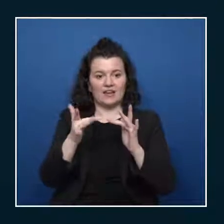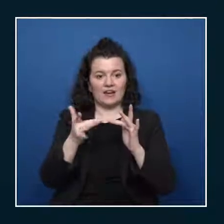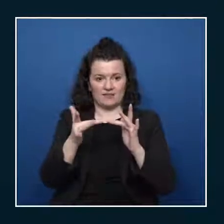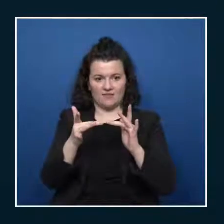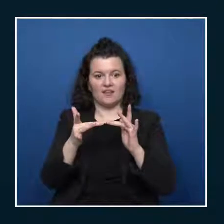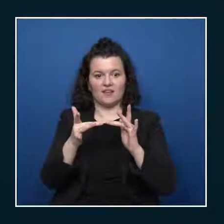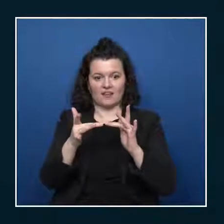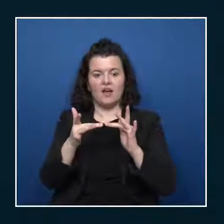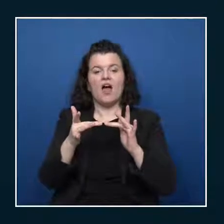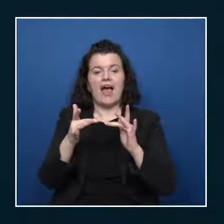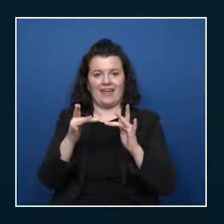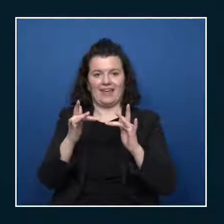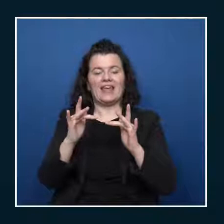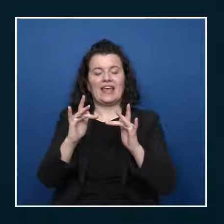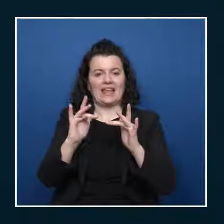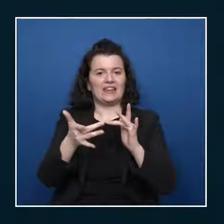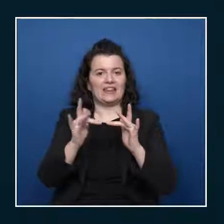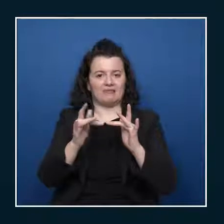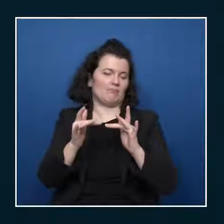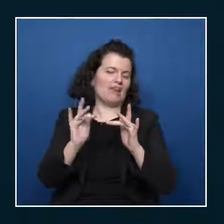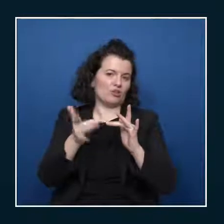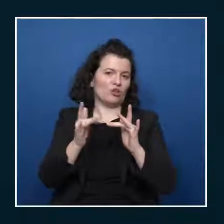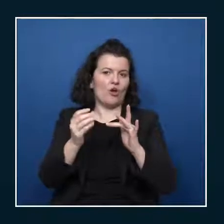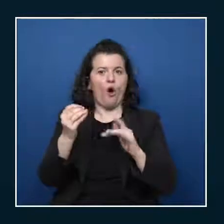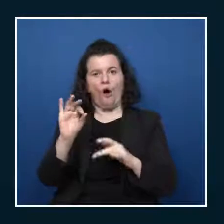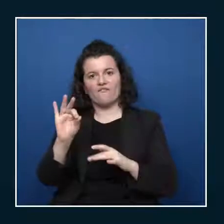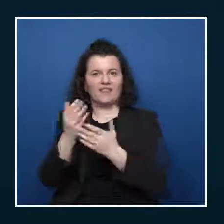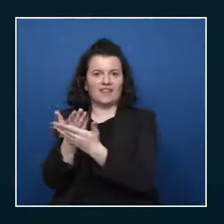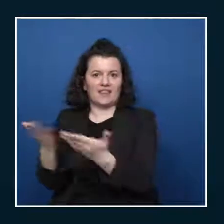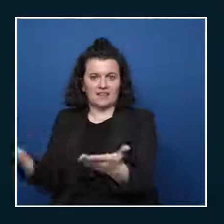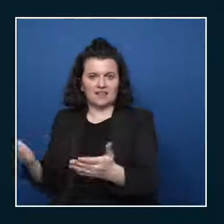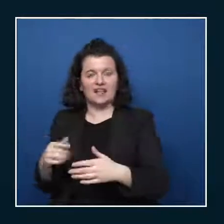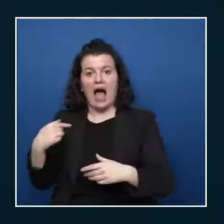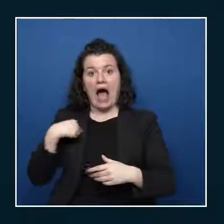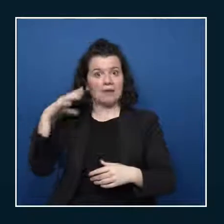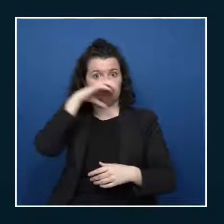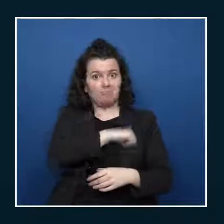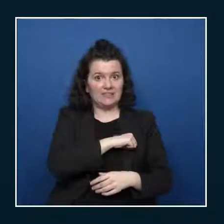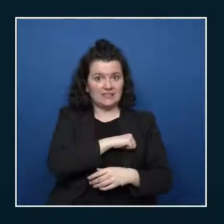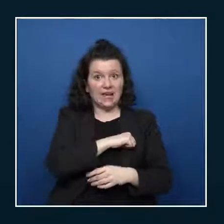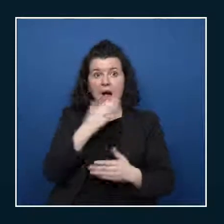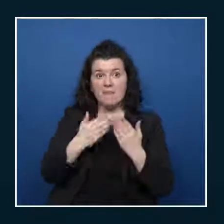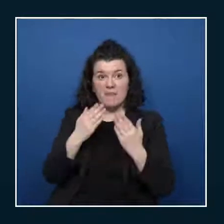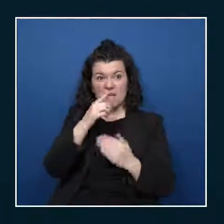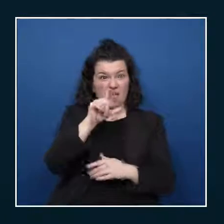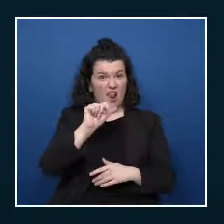Do you know anything about that set, or Lars? Because I think